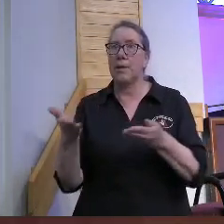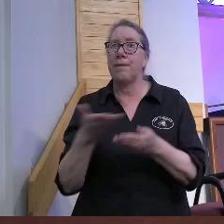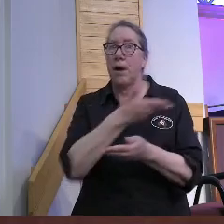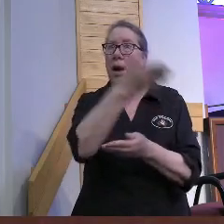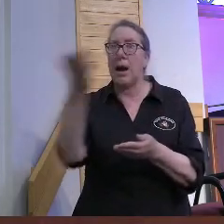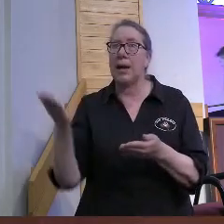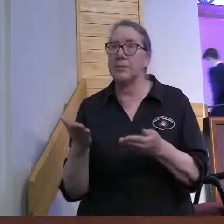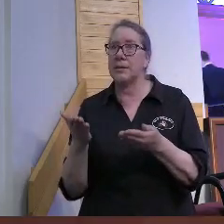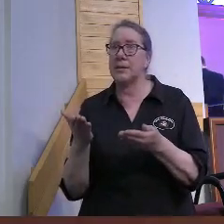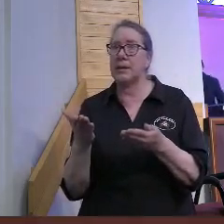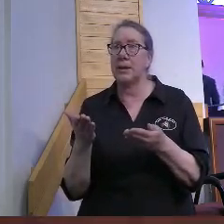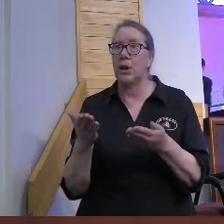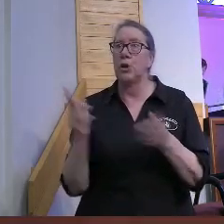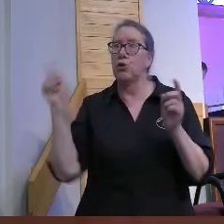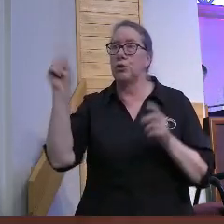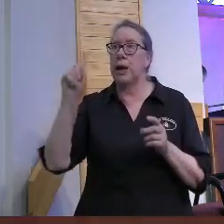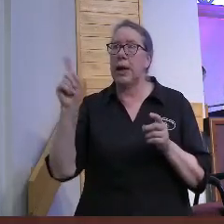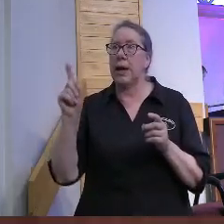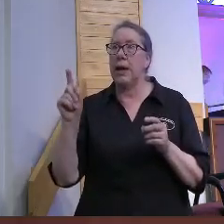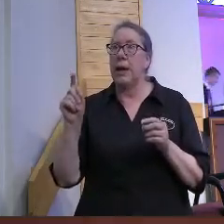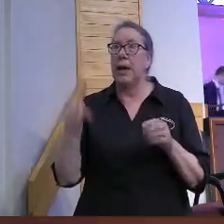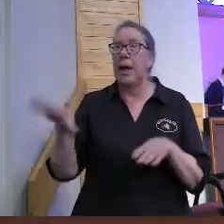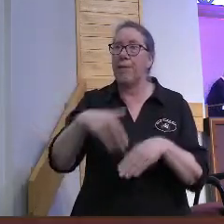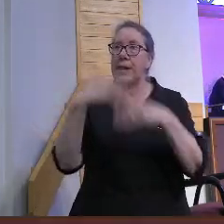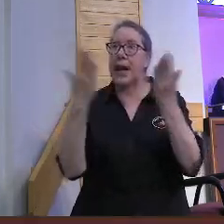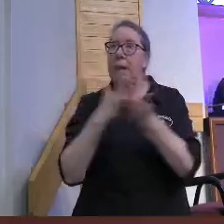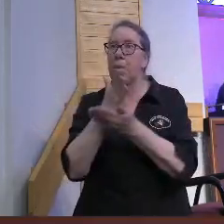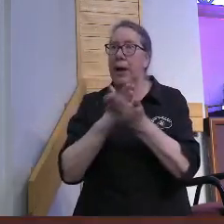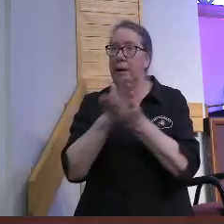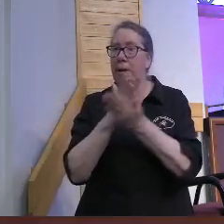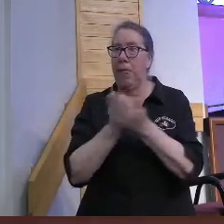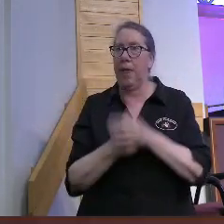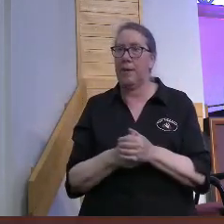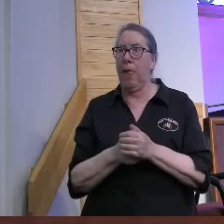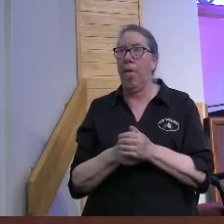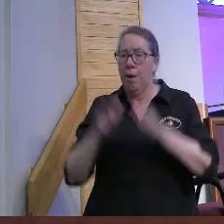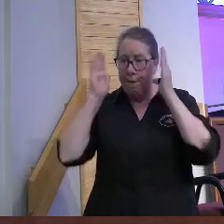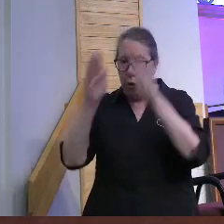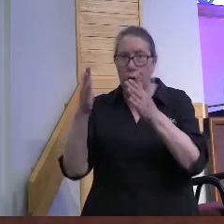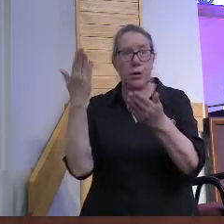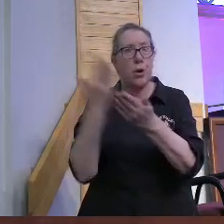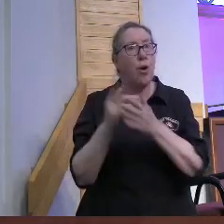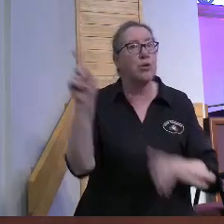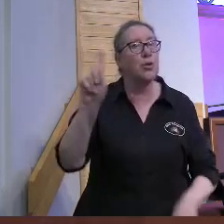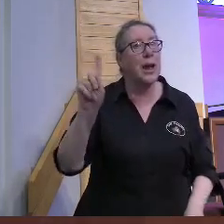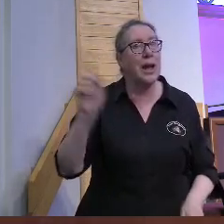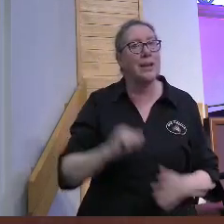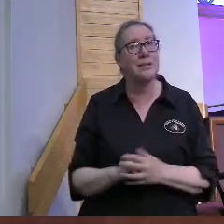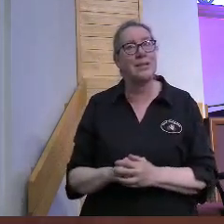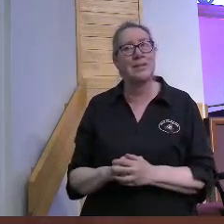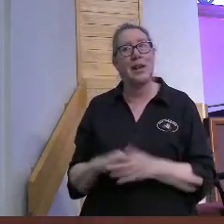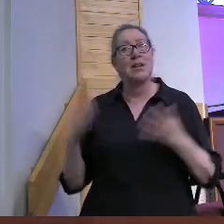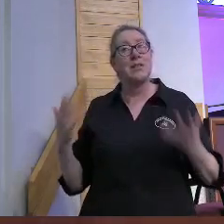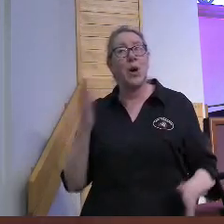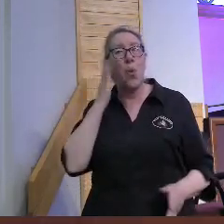God only wants us to be concerned with today. Tomorrow will take, it's got enough worry. Just focus on today. And so when you